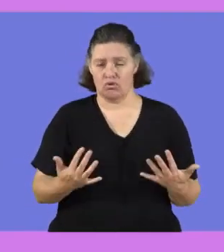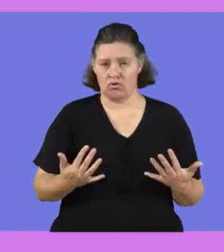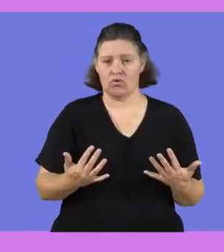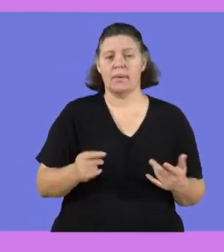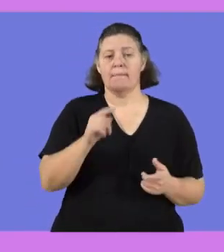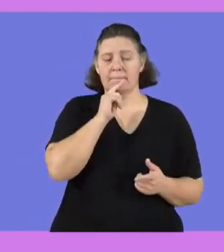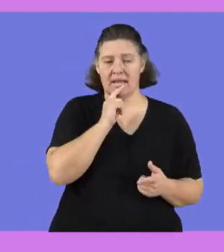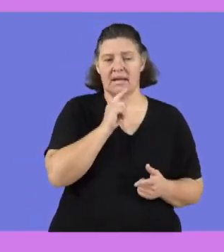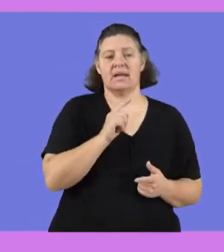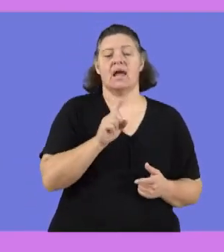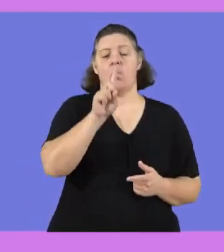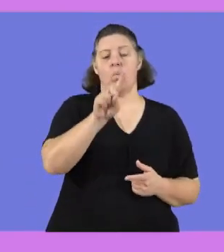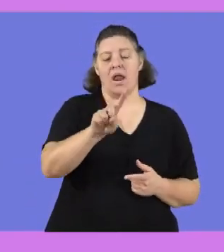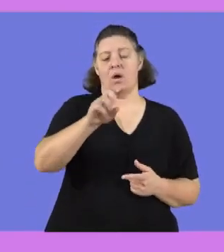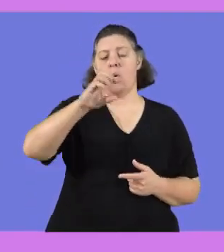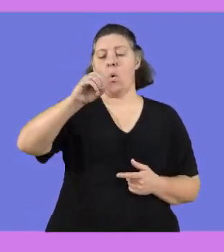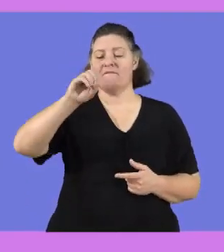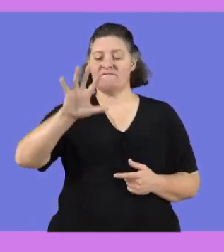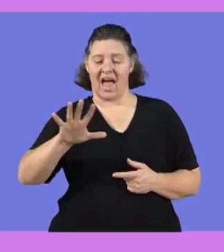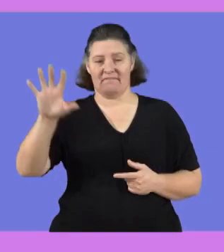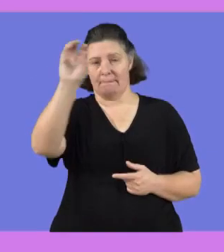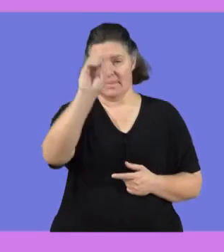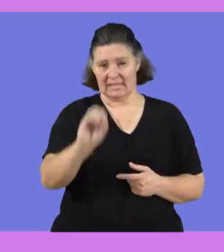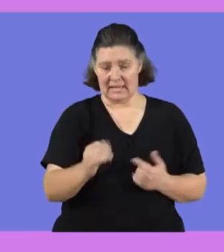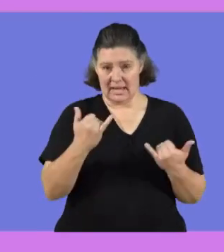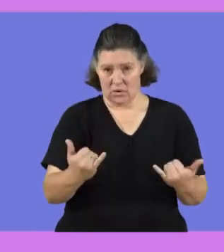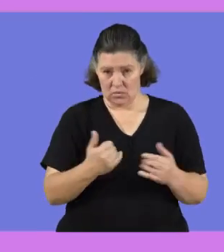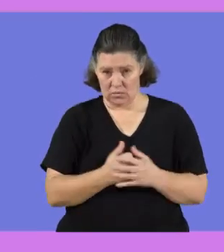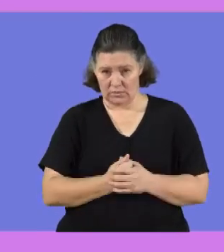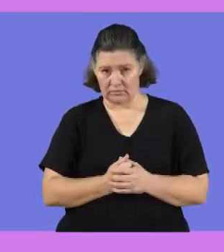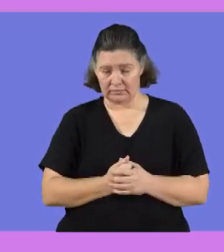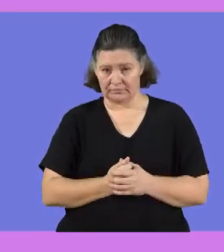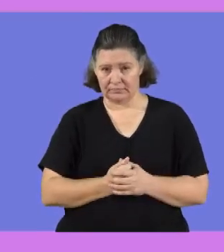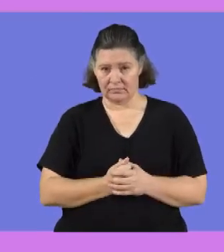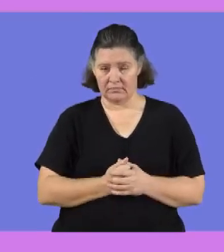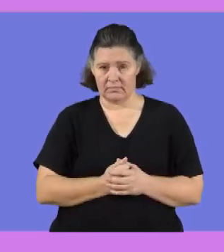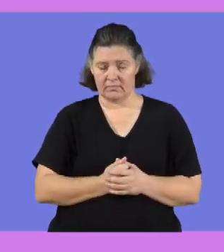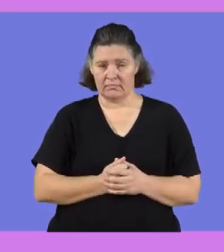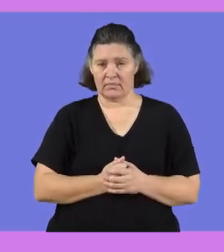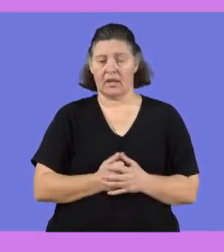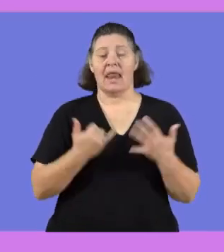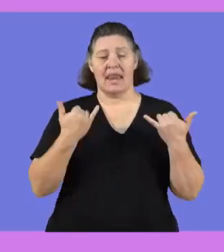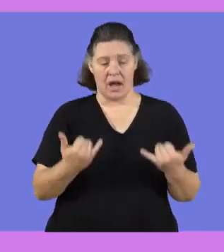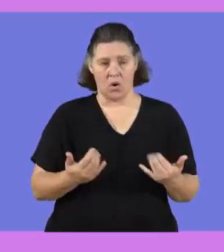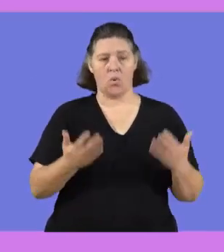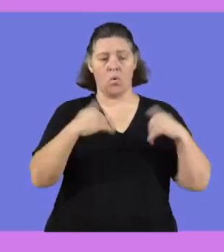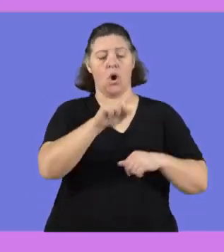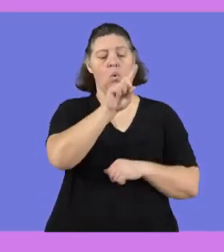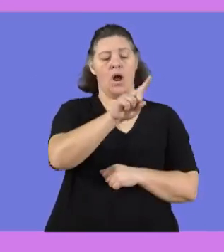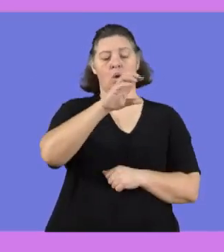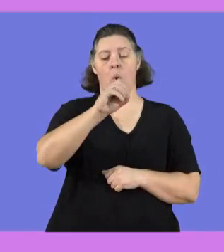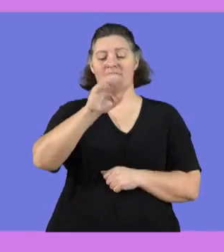100%. So if it is 100% and we add 5%, then 100 plus 5 is going to